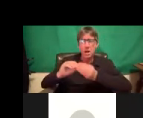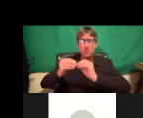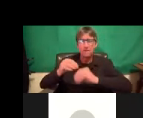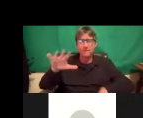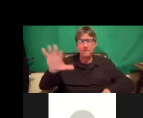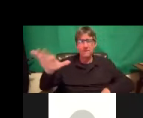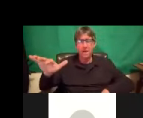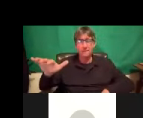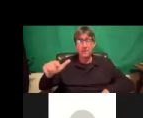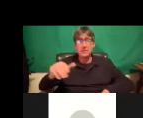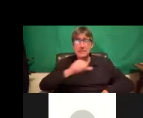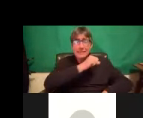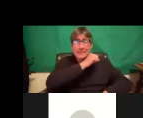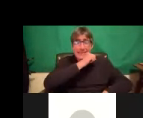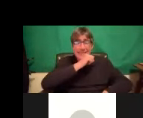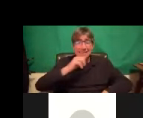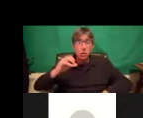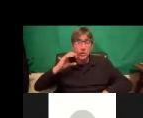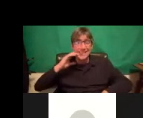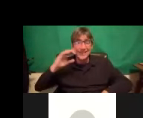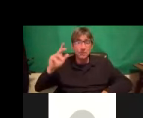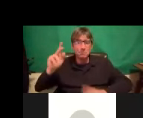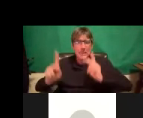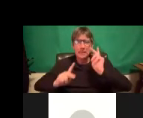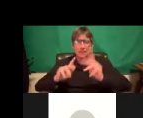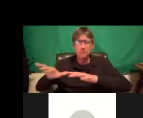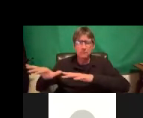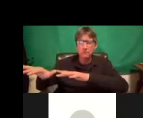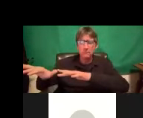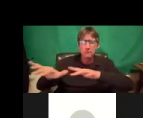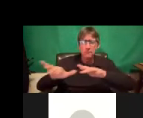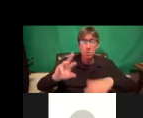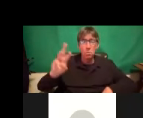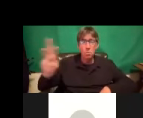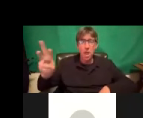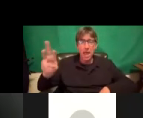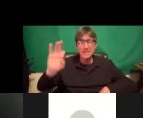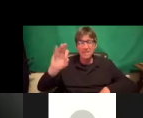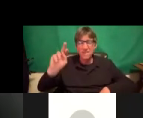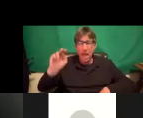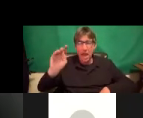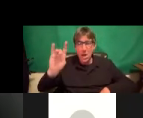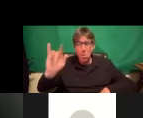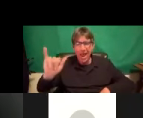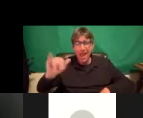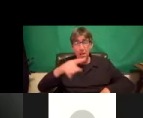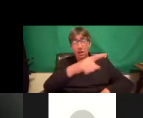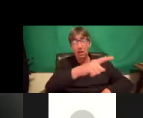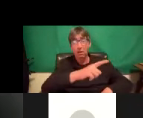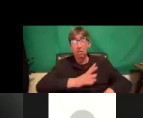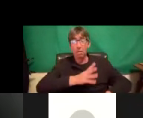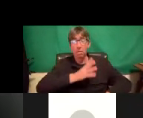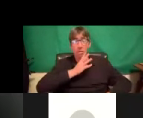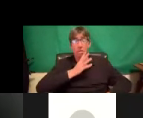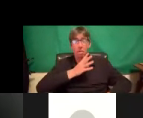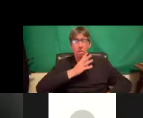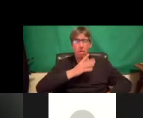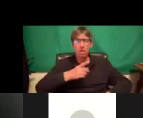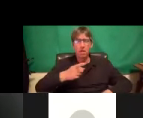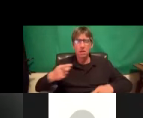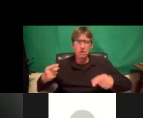vulnerable population, and again, I think goes against some of the goals of the MBTA to cut that